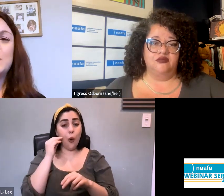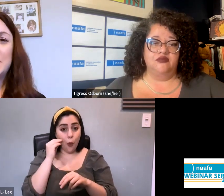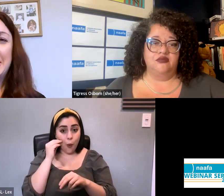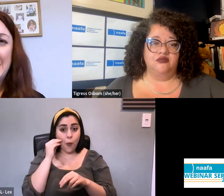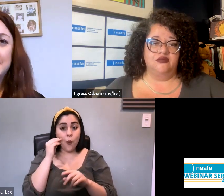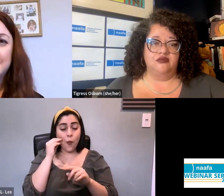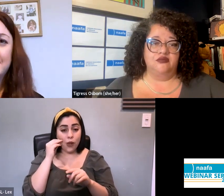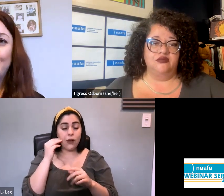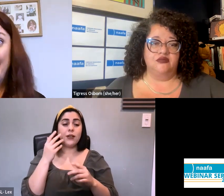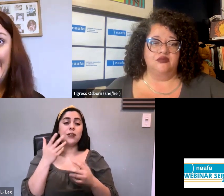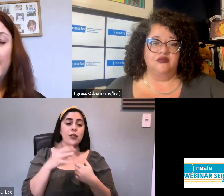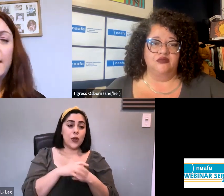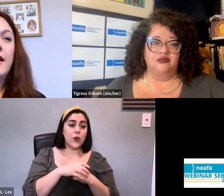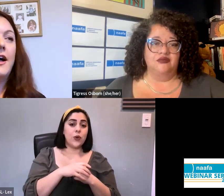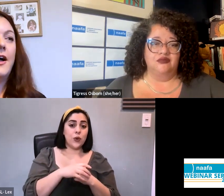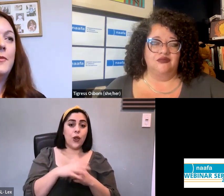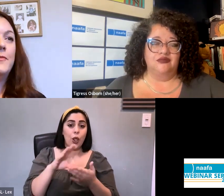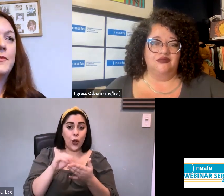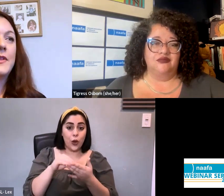was really neat for me.